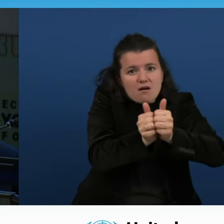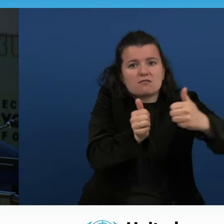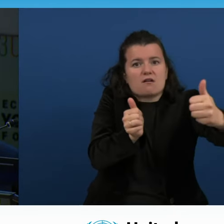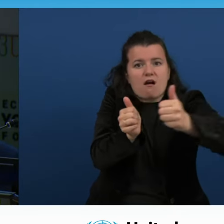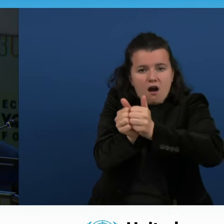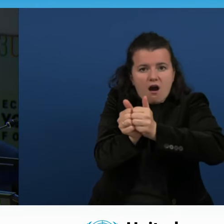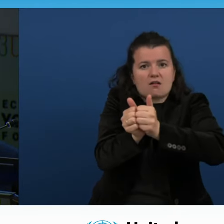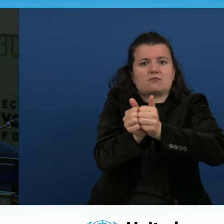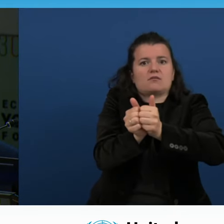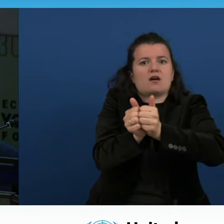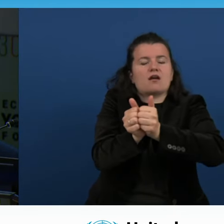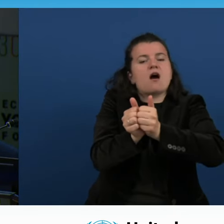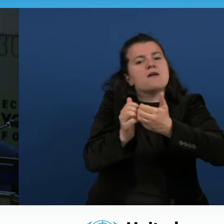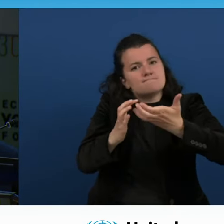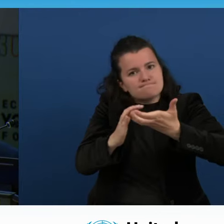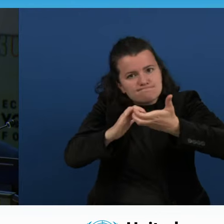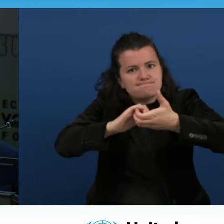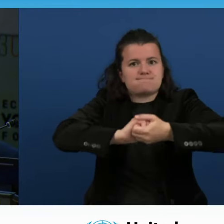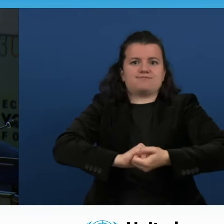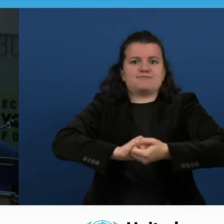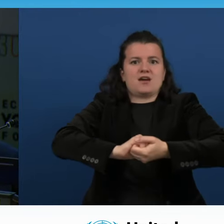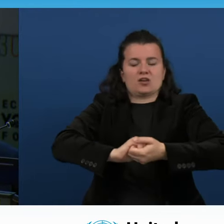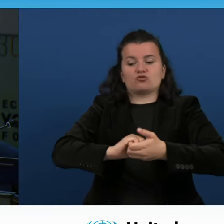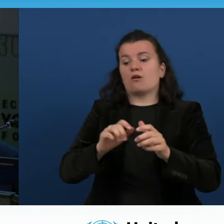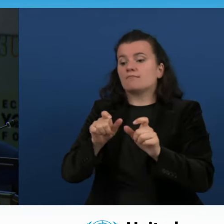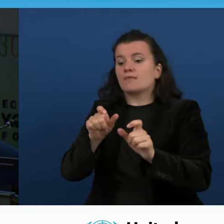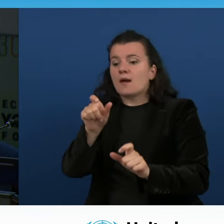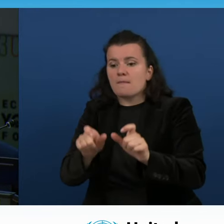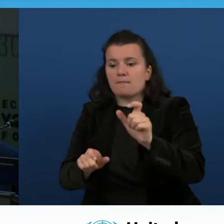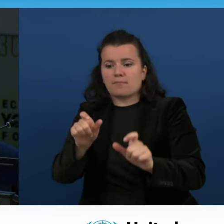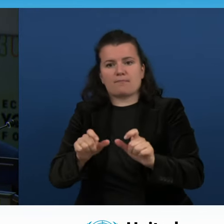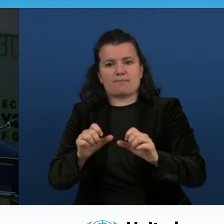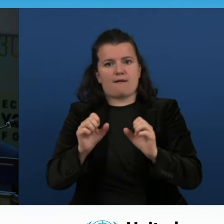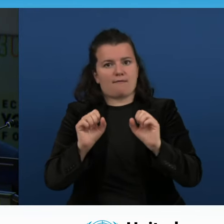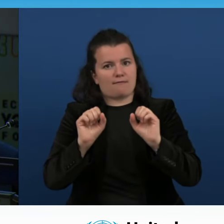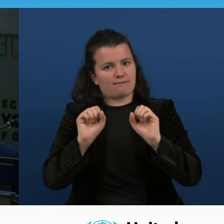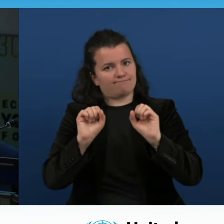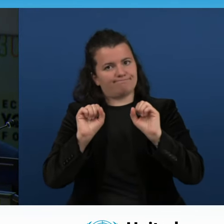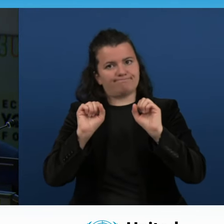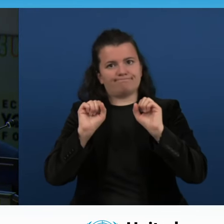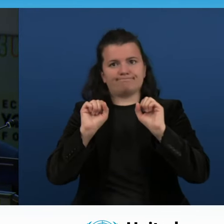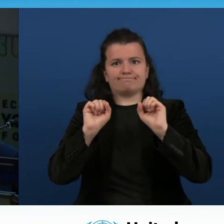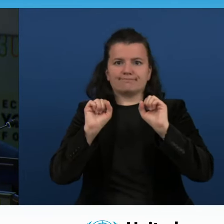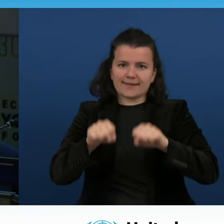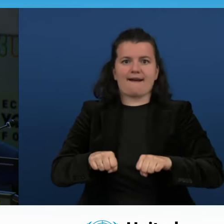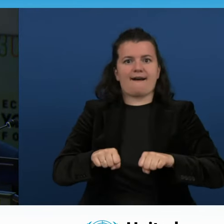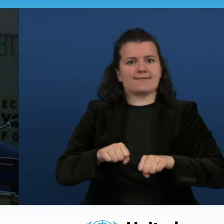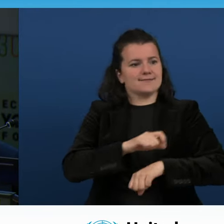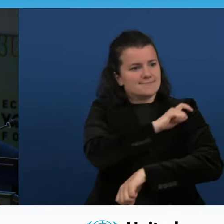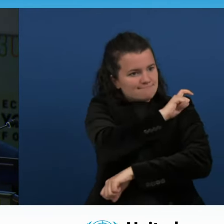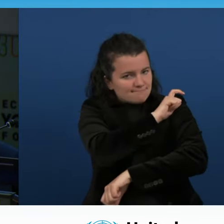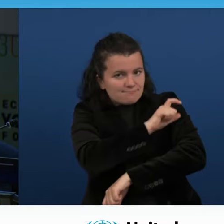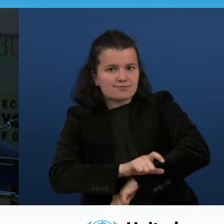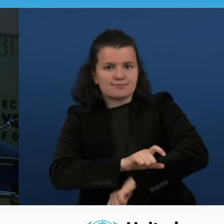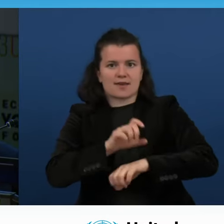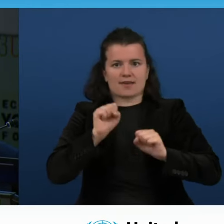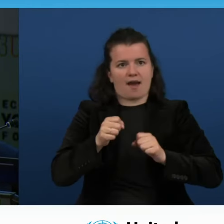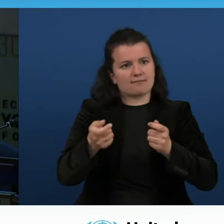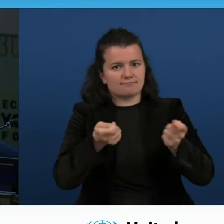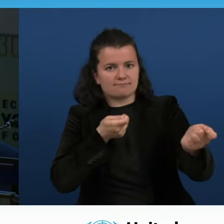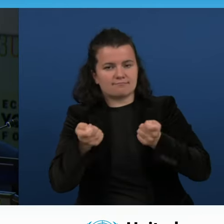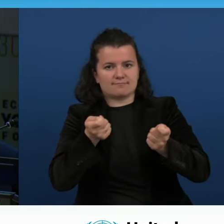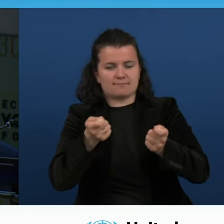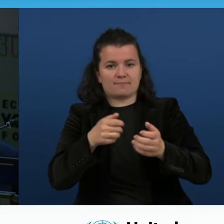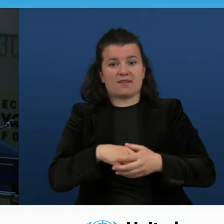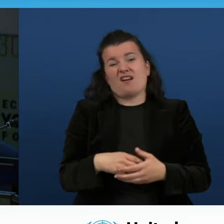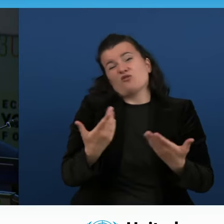our population's capacities to mitigate the harmful impacts of climate change. And to conclude, I would also say that we need support and